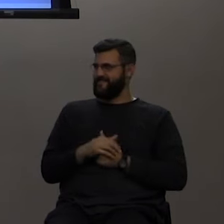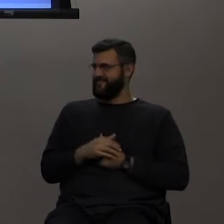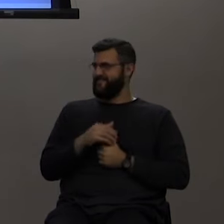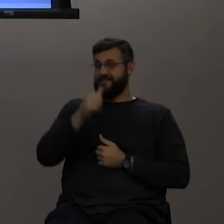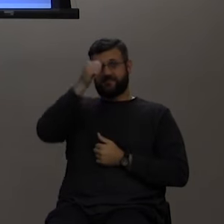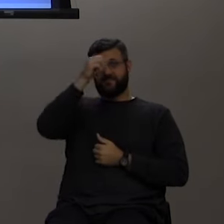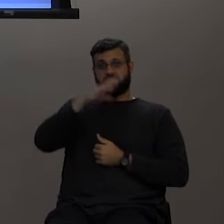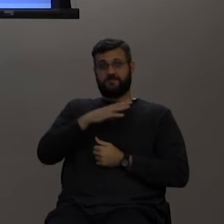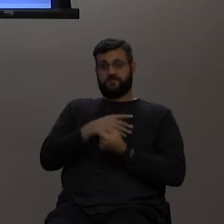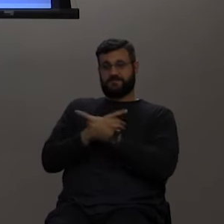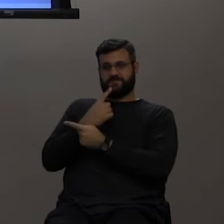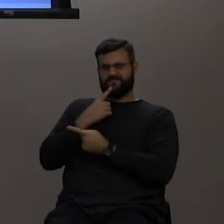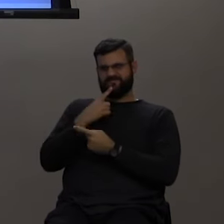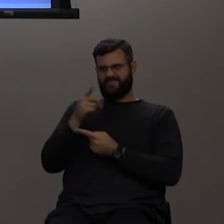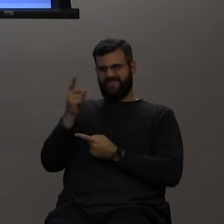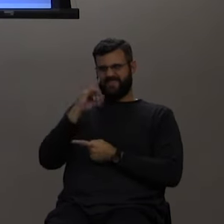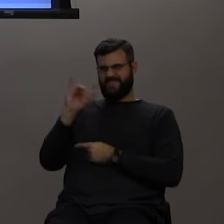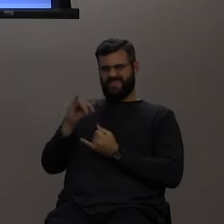I would say it's probably more the latter.